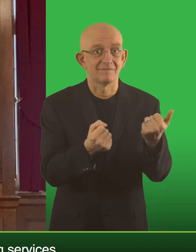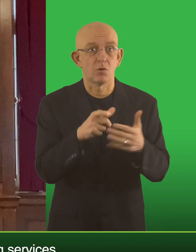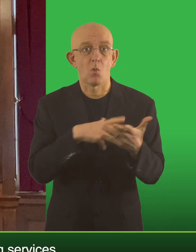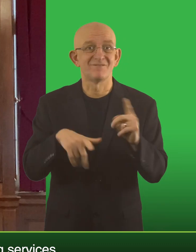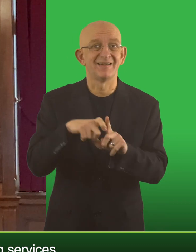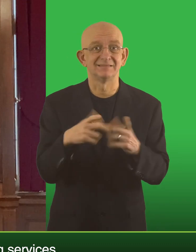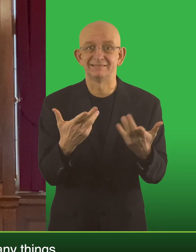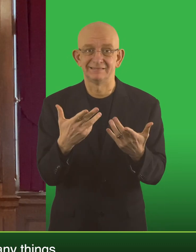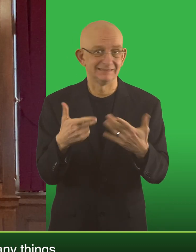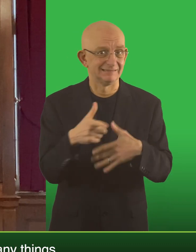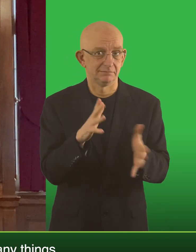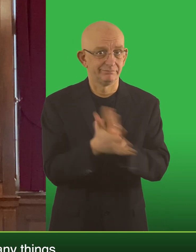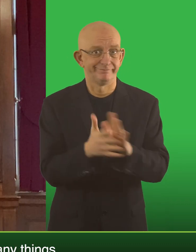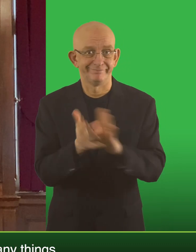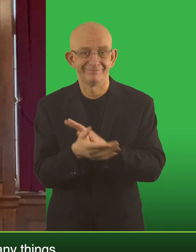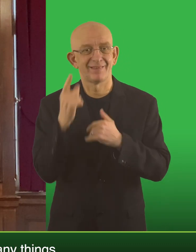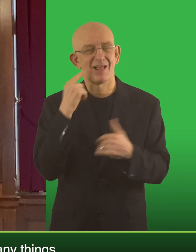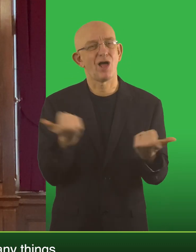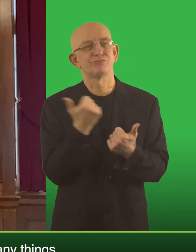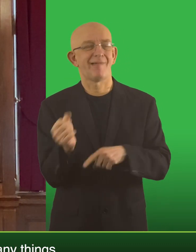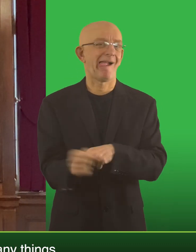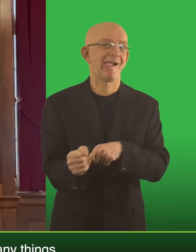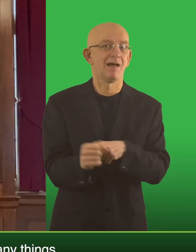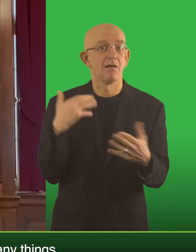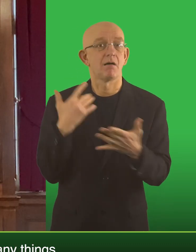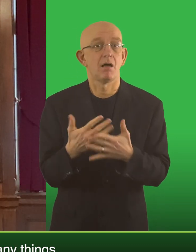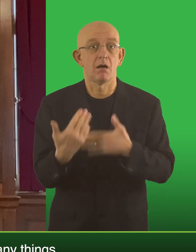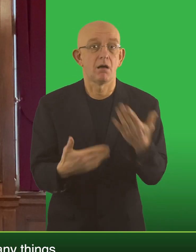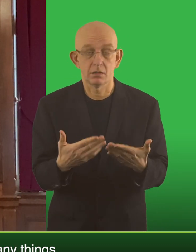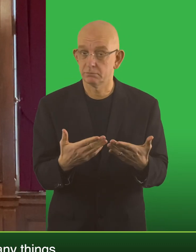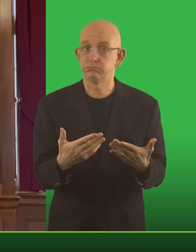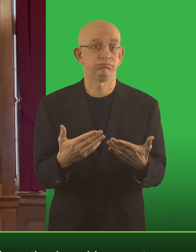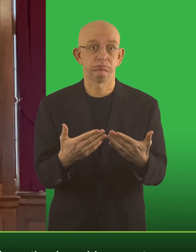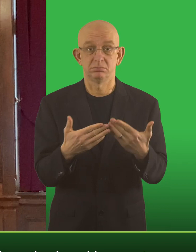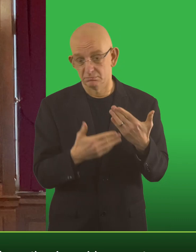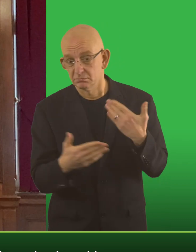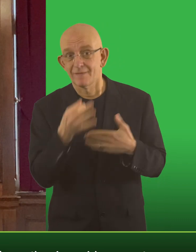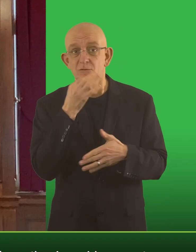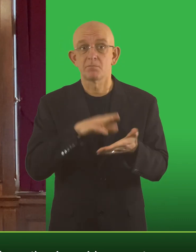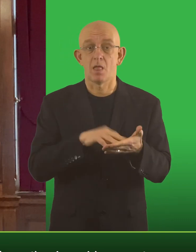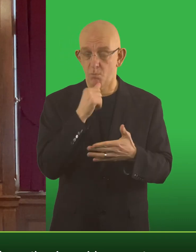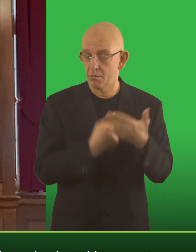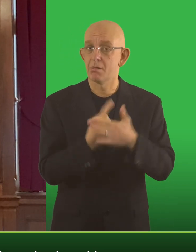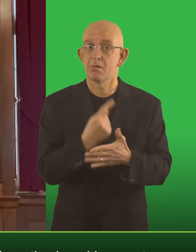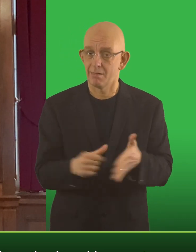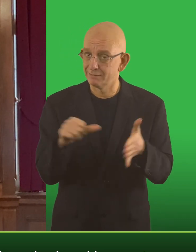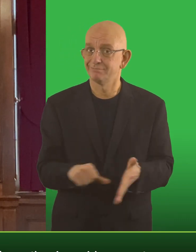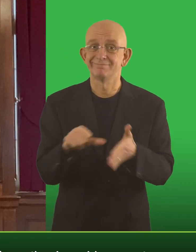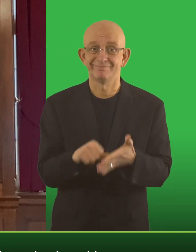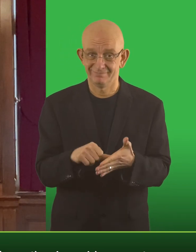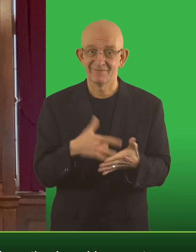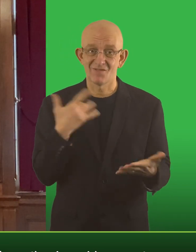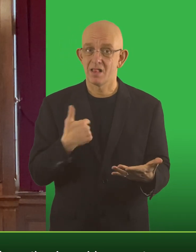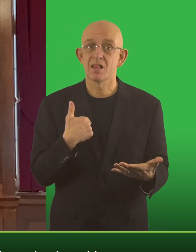have COVID is a problem, and you will see disruption to many things that you just take for granted, and that will be a feature of the